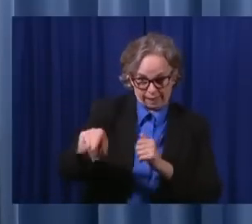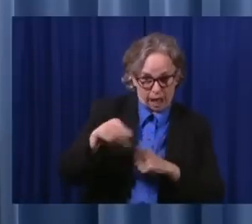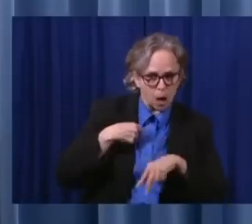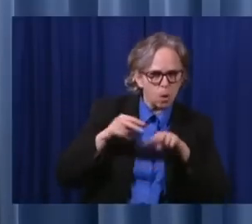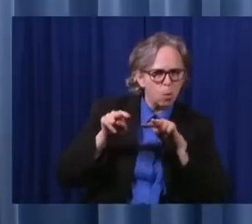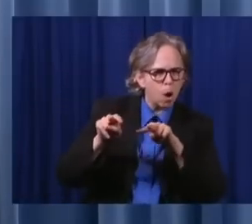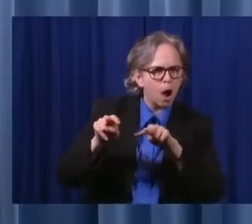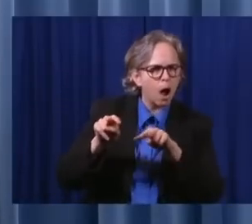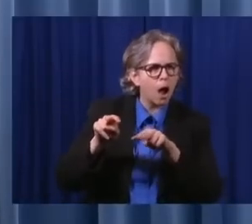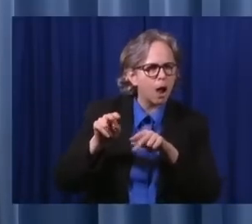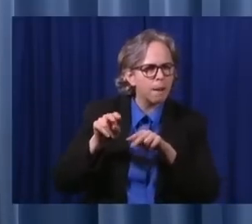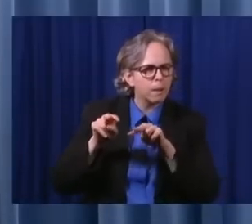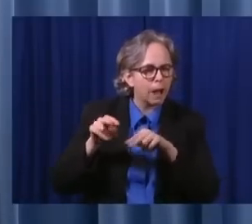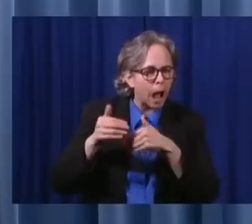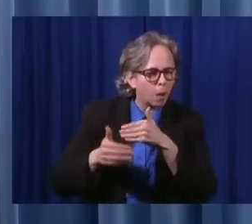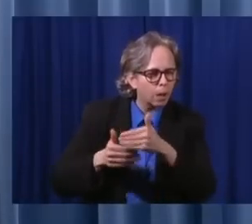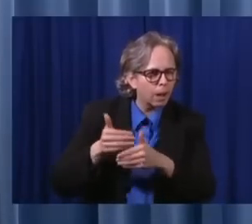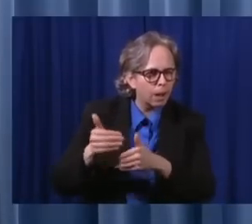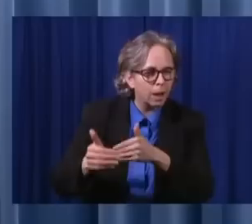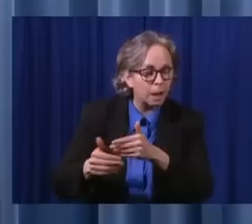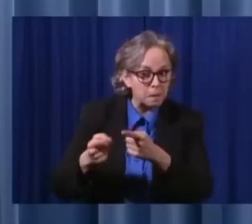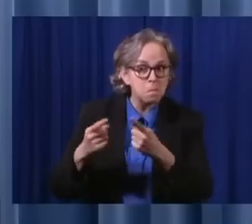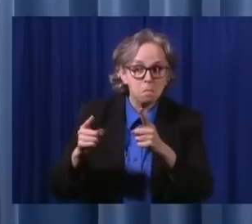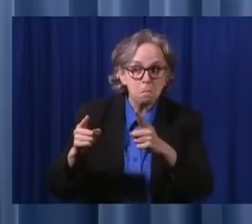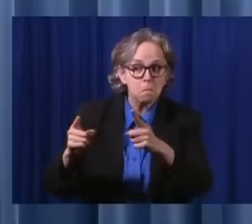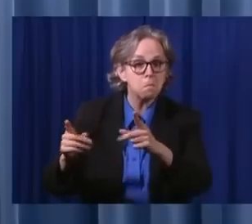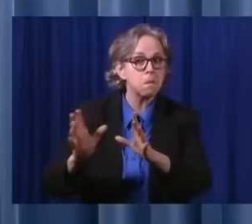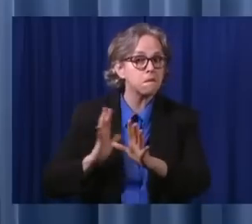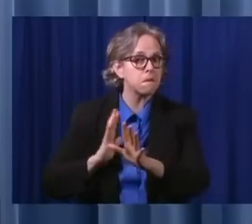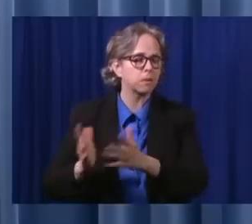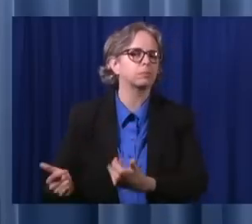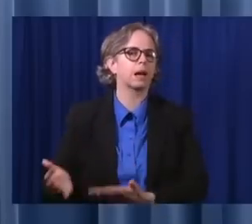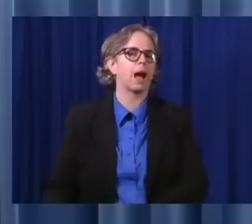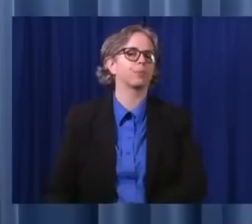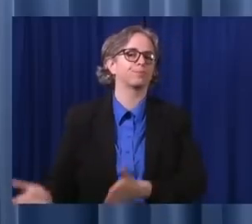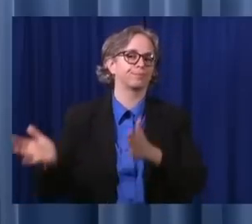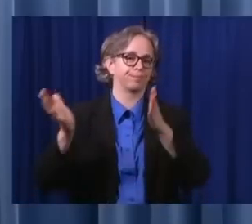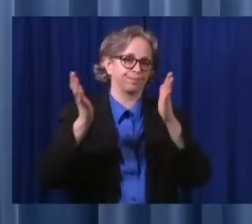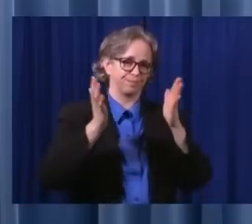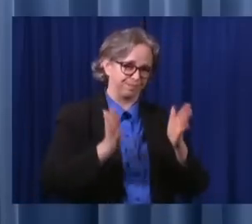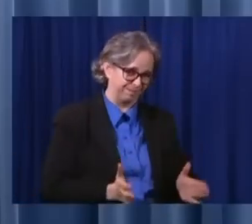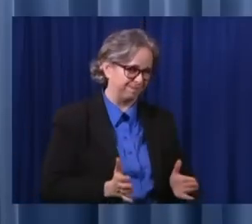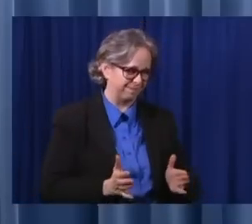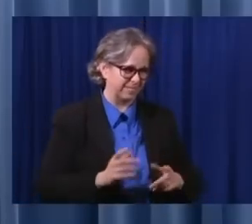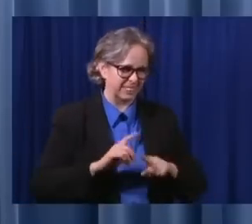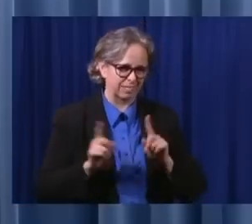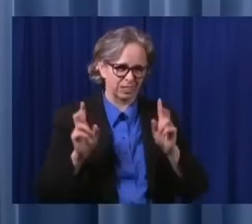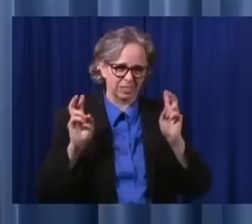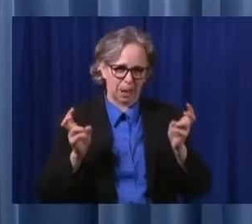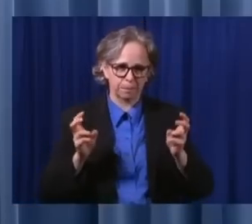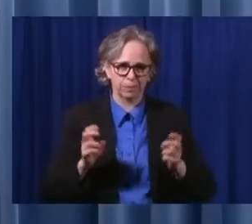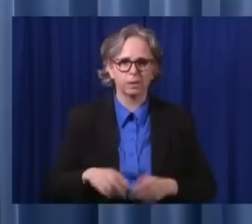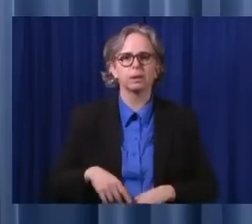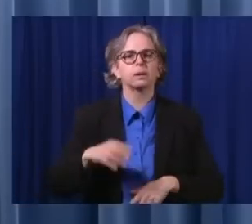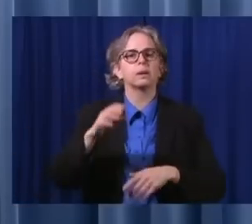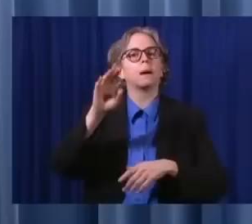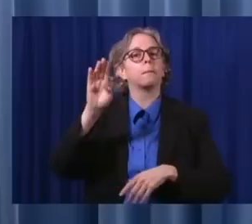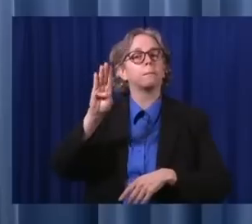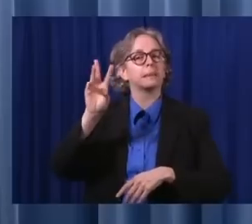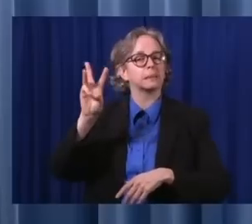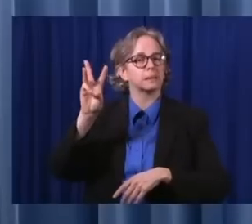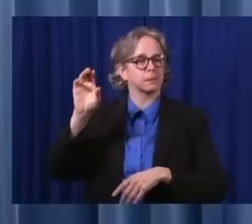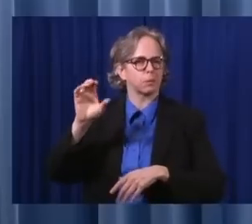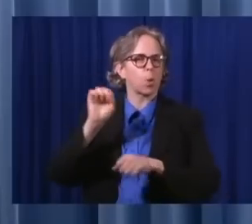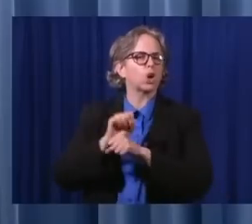move forward in the future. Bureau of Workers' Compensation. I'd like to announce help for our businesses through the Bureau of Workers'